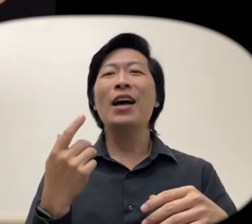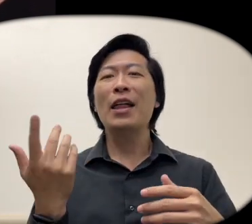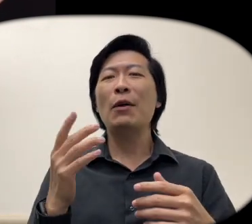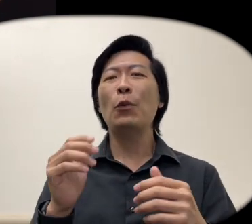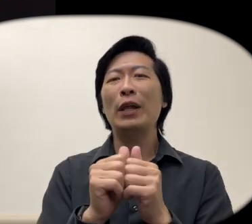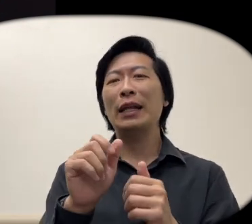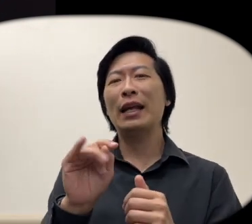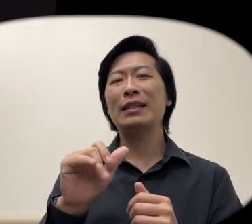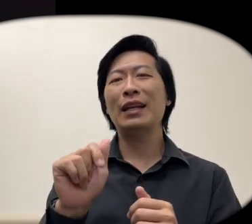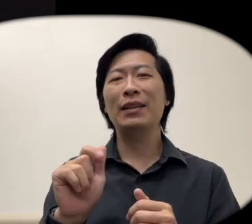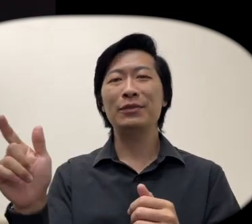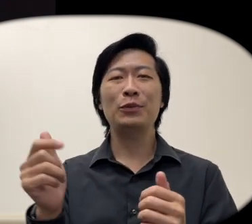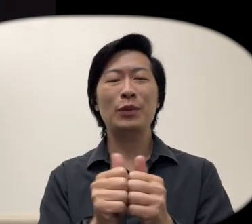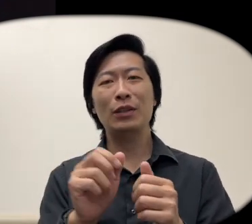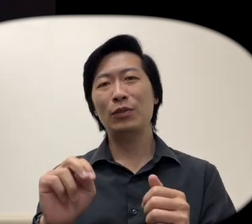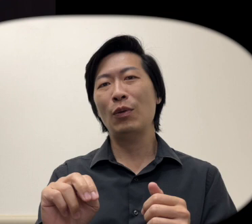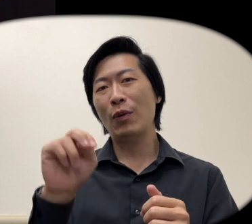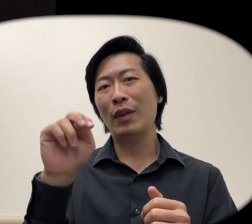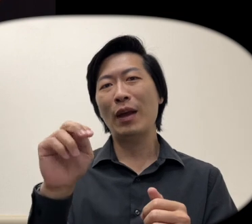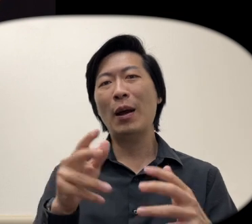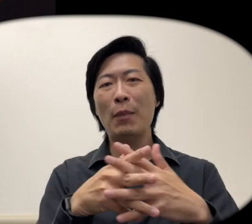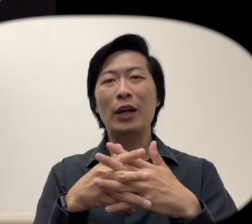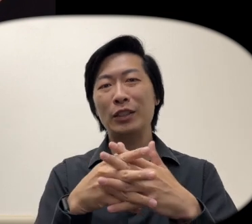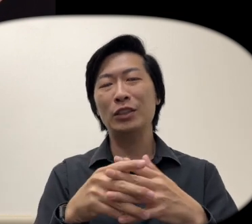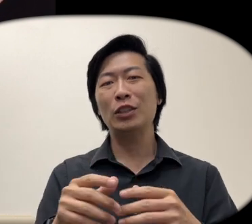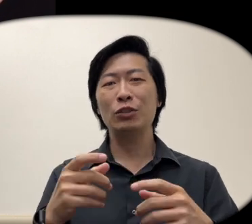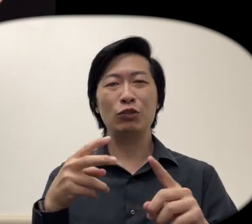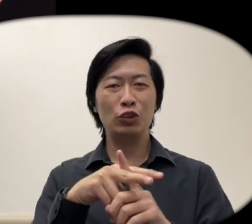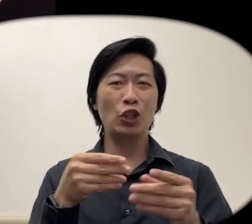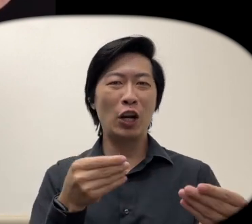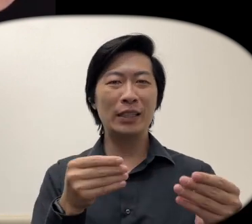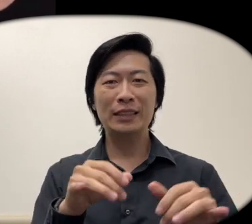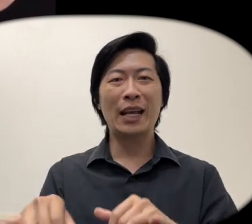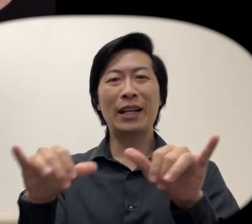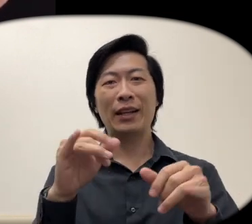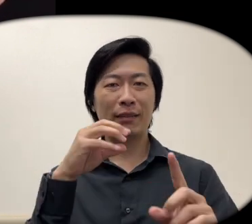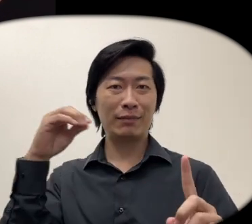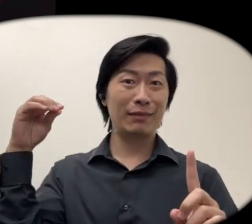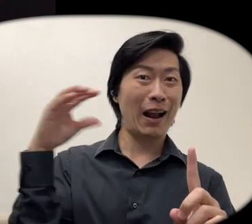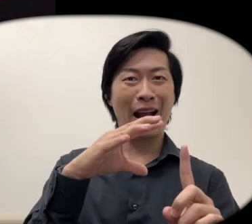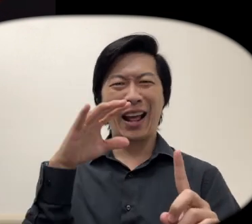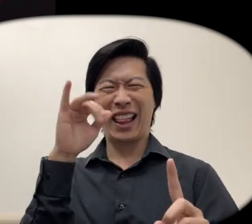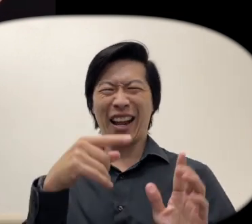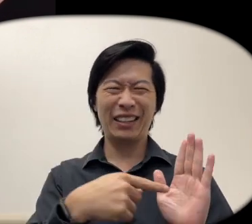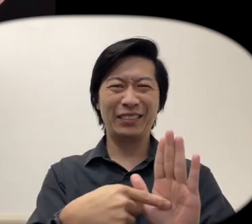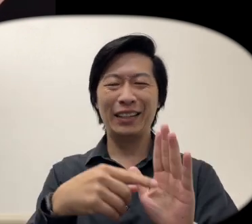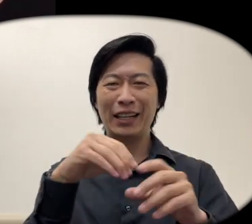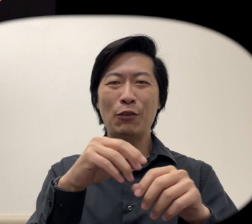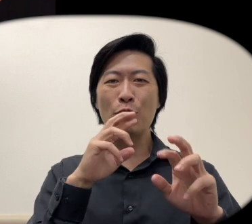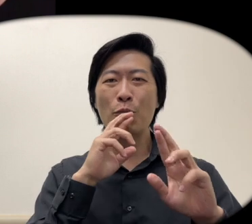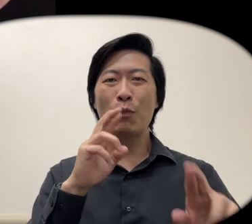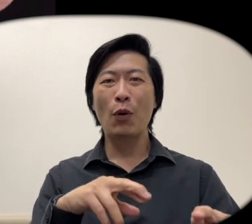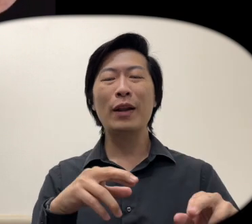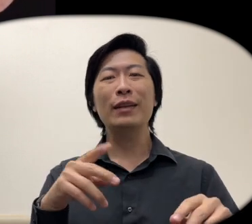is around the North American charging standard announcement that they made. And what's interesting is that they highlighted this development in their earnings report for their